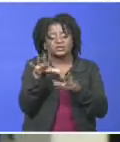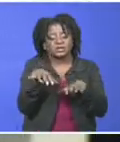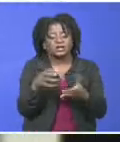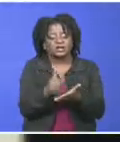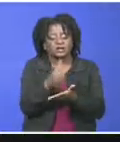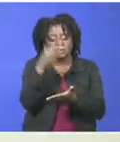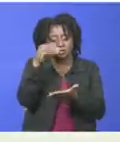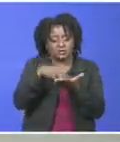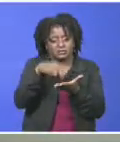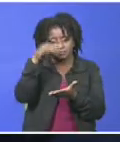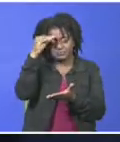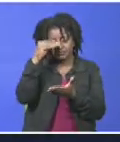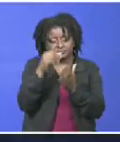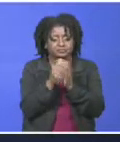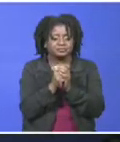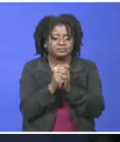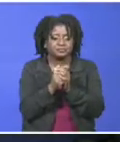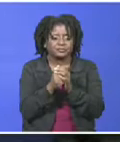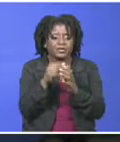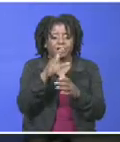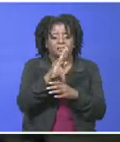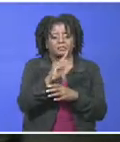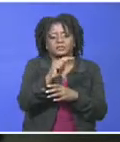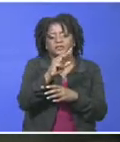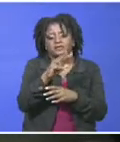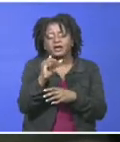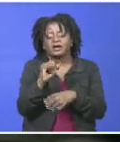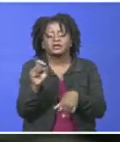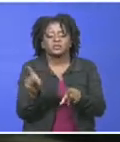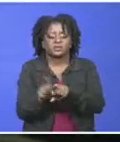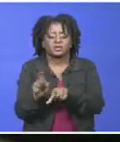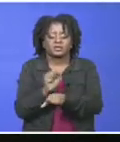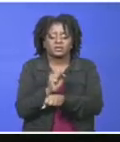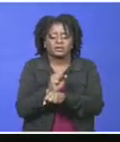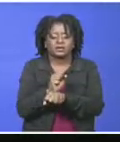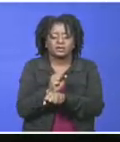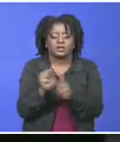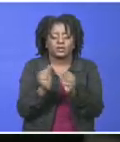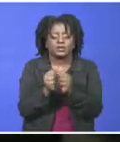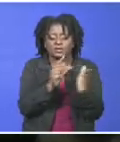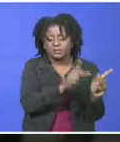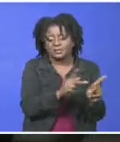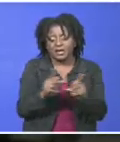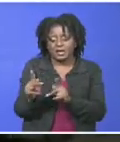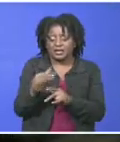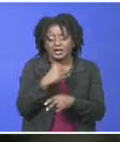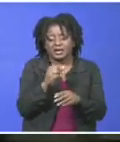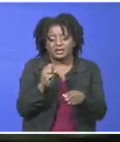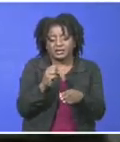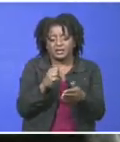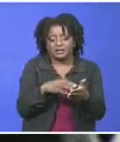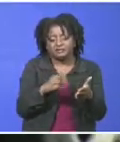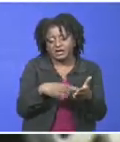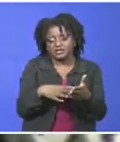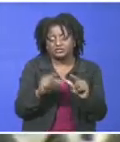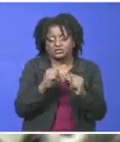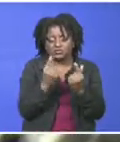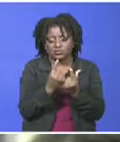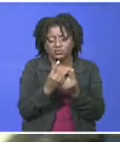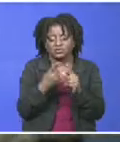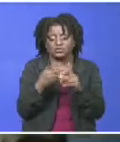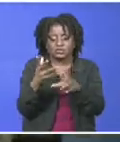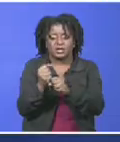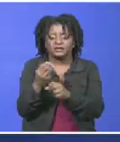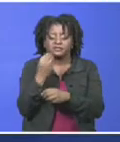does. Dr. Robertson said BTVI is also partnering with planning advisory groups in order to get feedback to guide the programs that develop